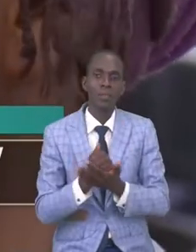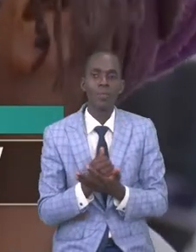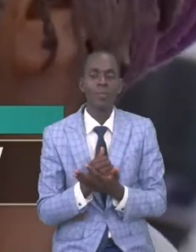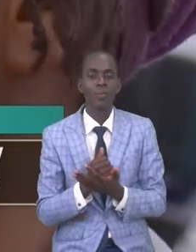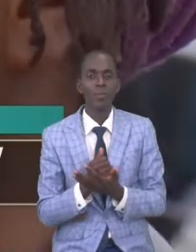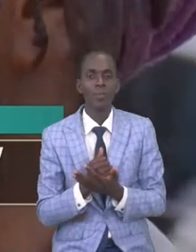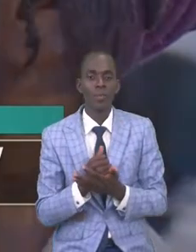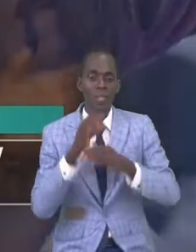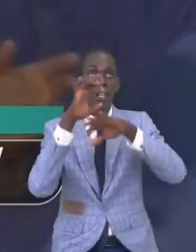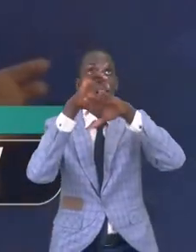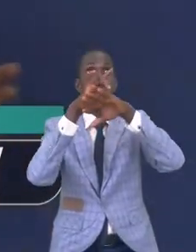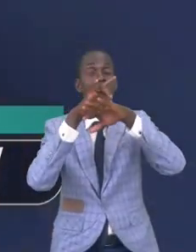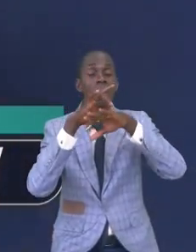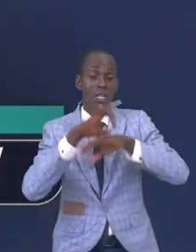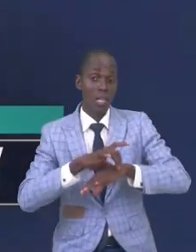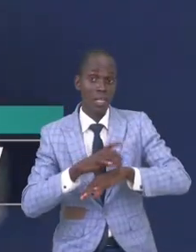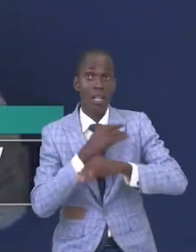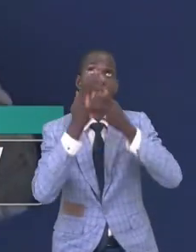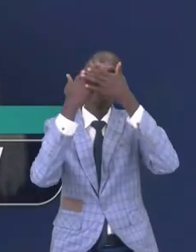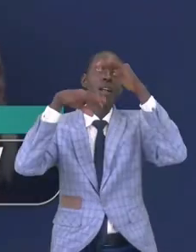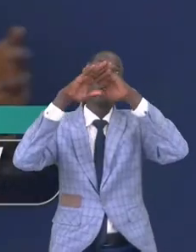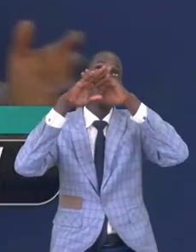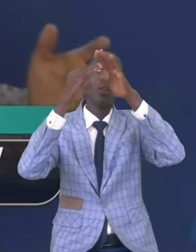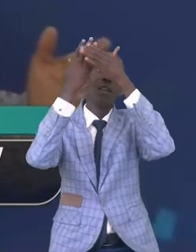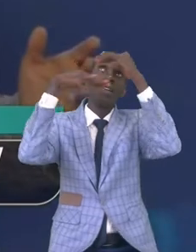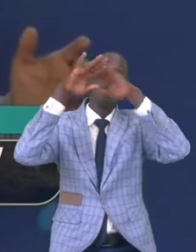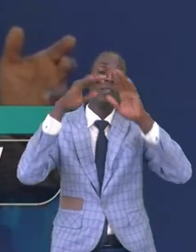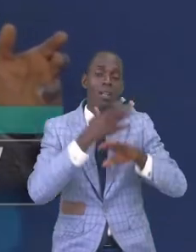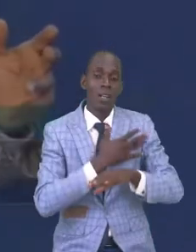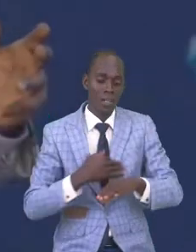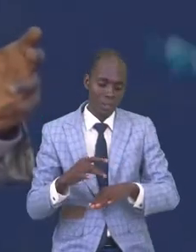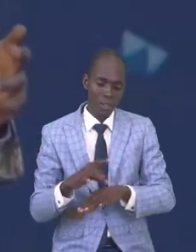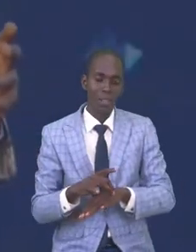Earth and heaven, heaven and earth,